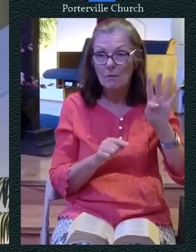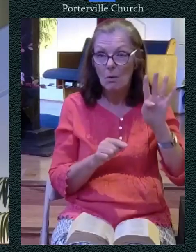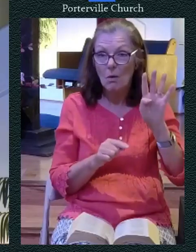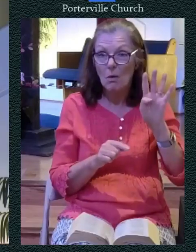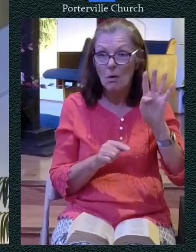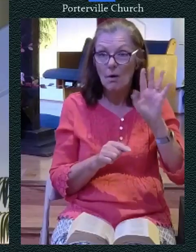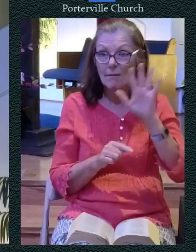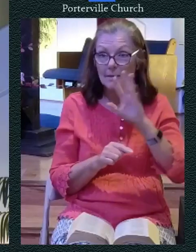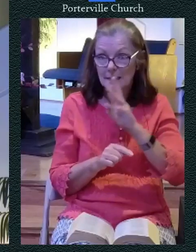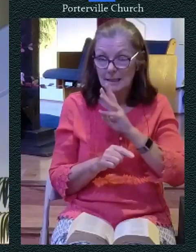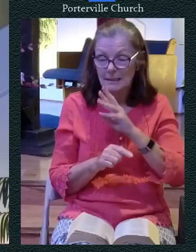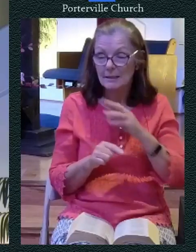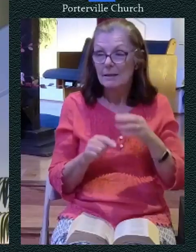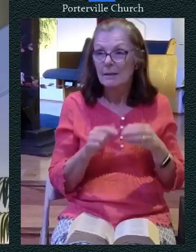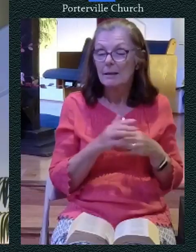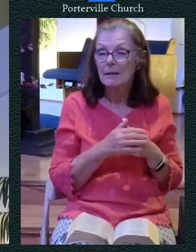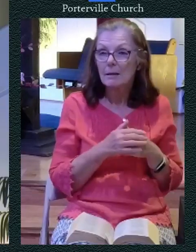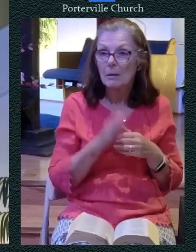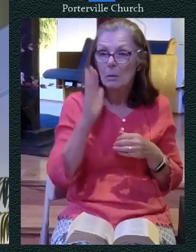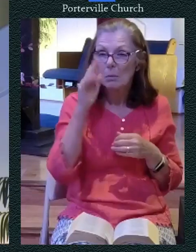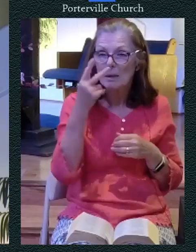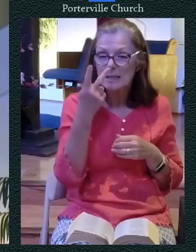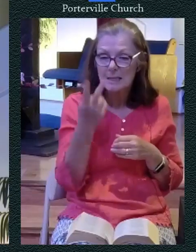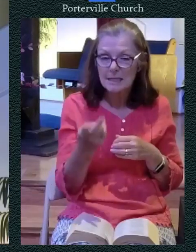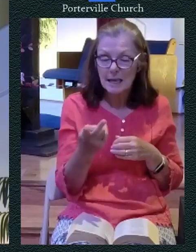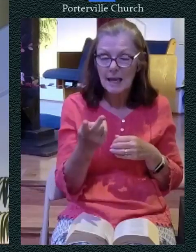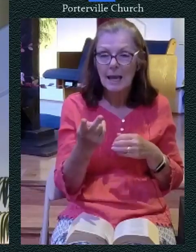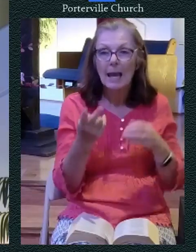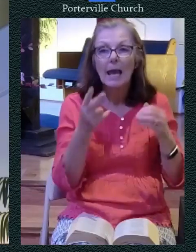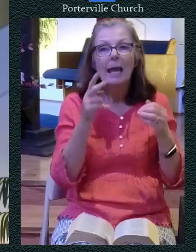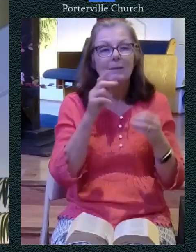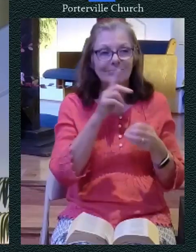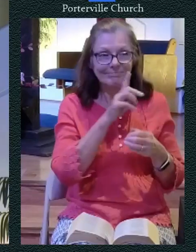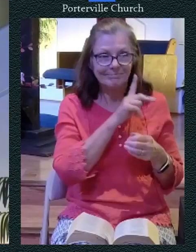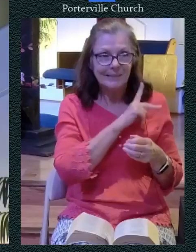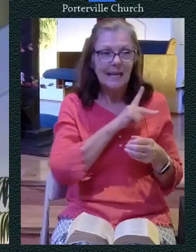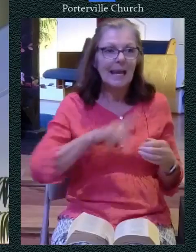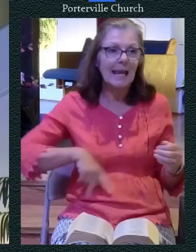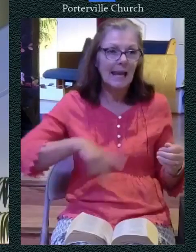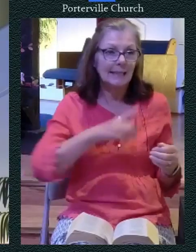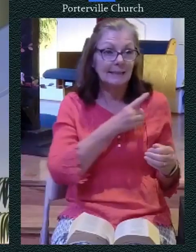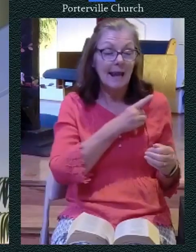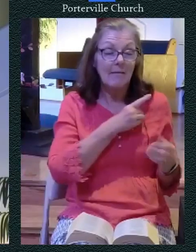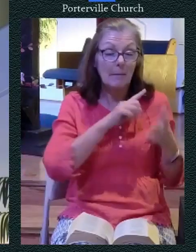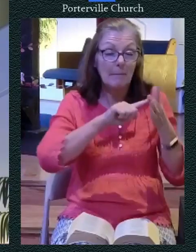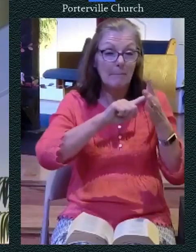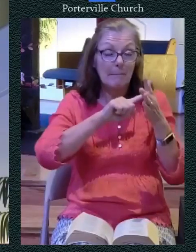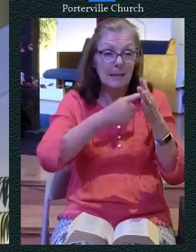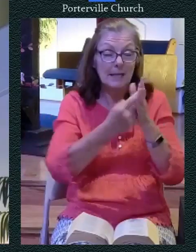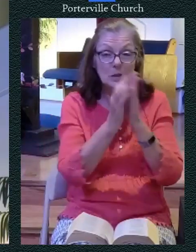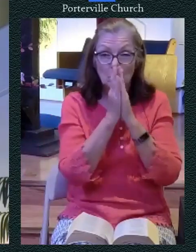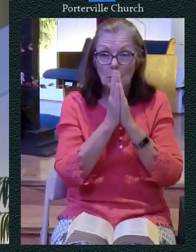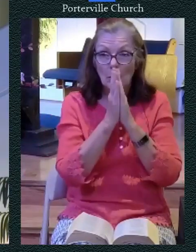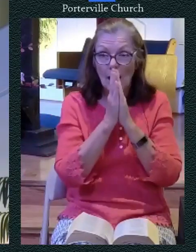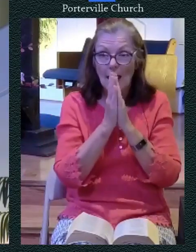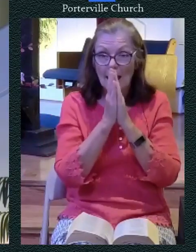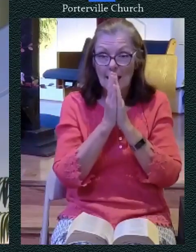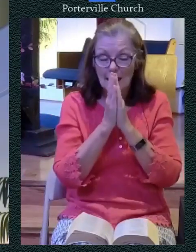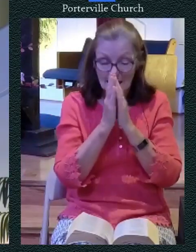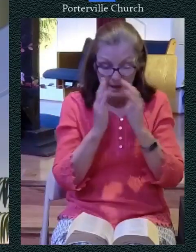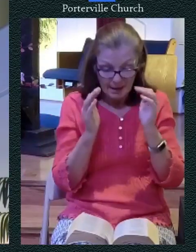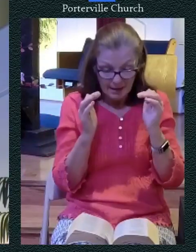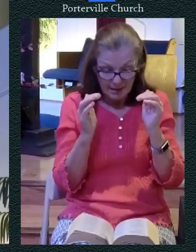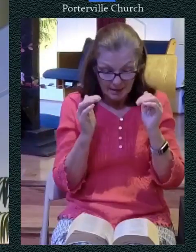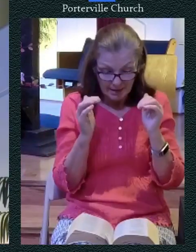well, we see that he begins to pray. In 1 through 3, it's describing David, but now in 4